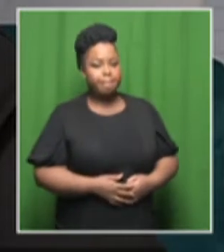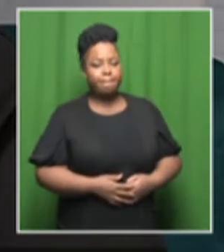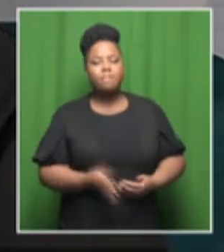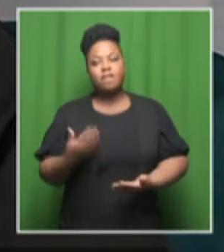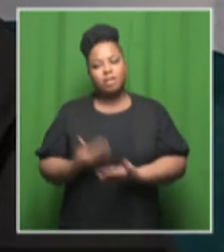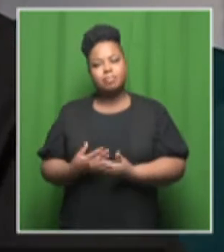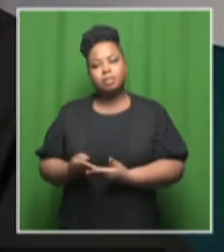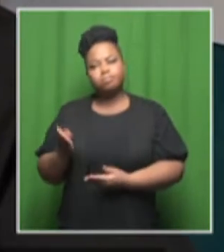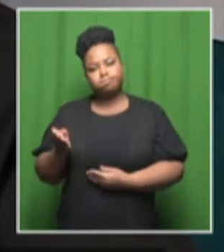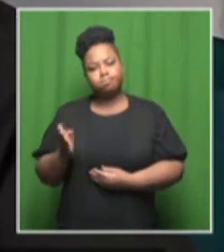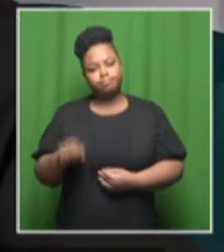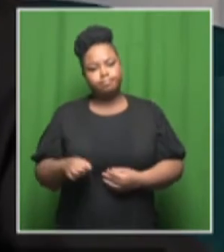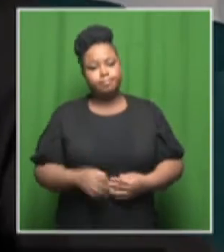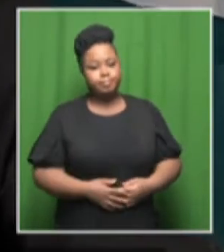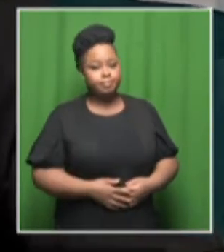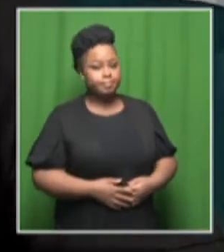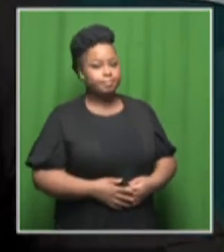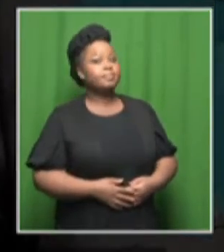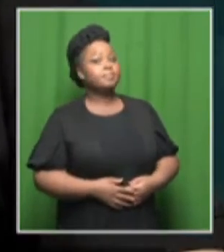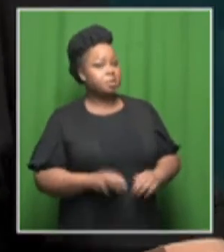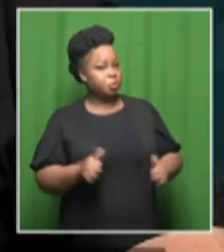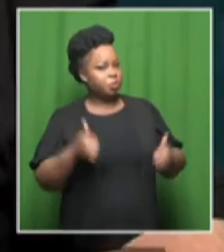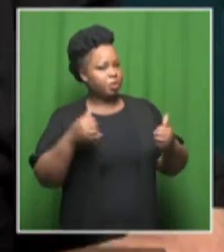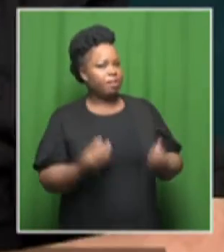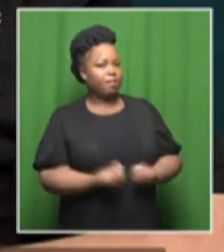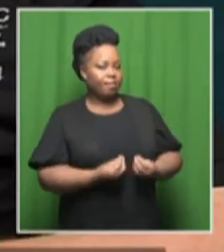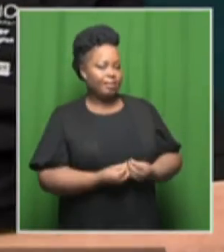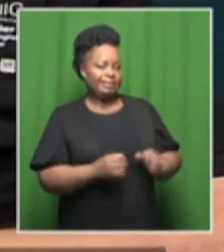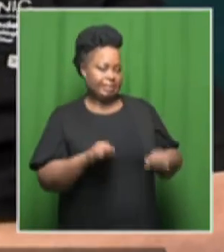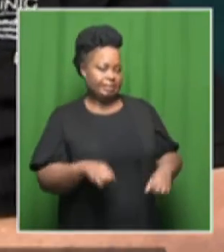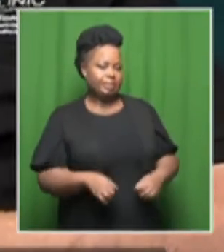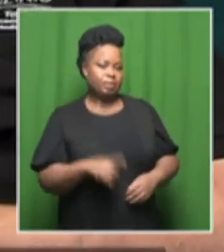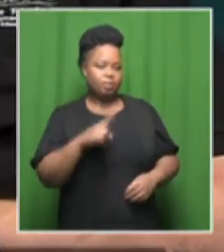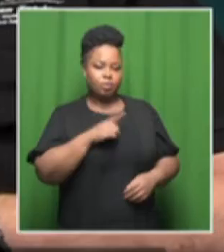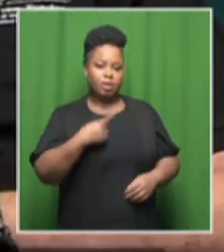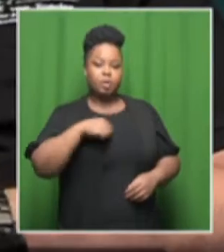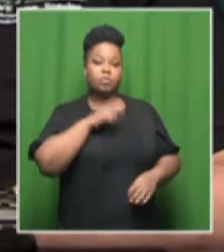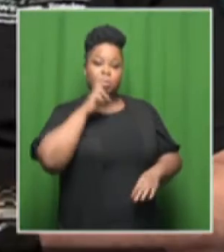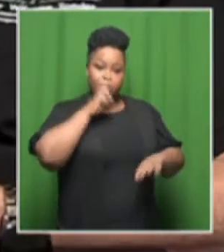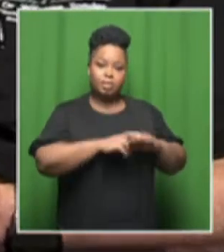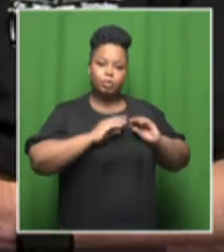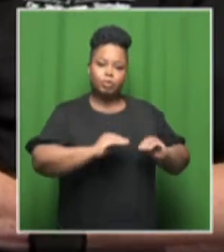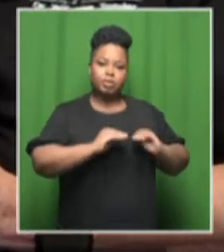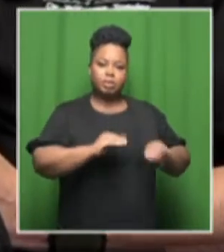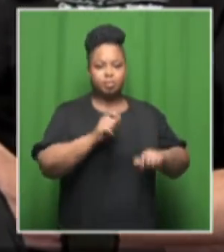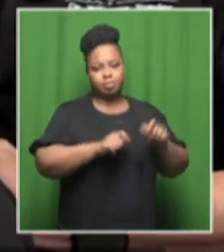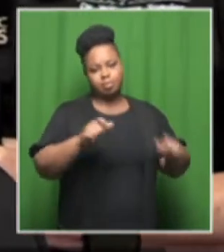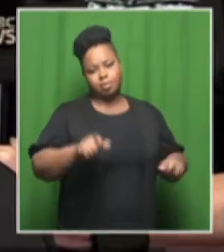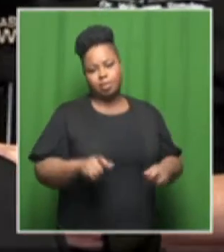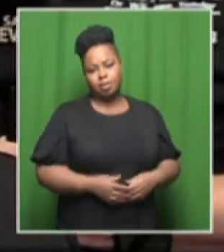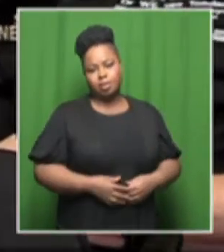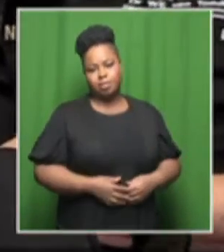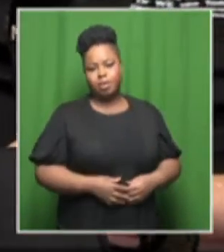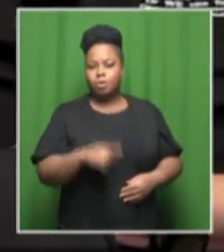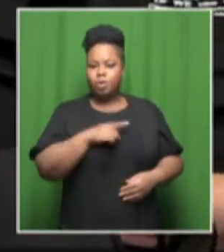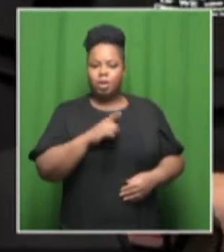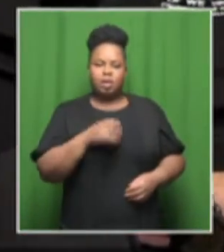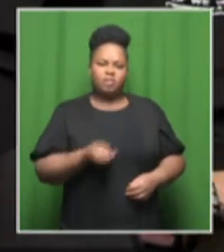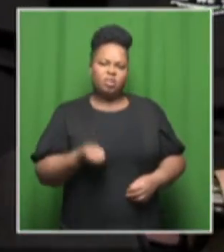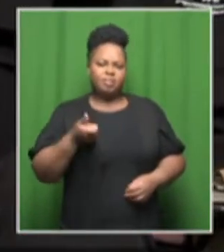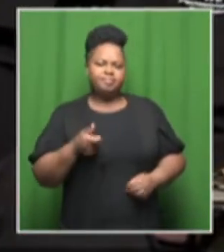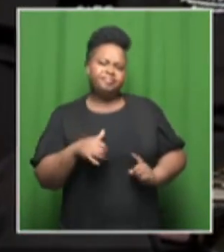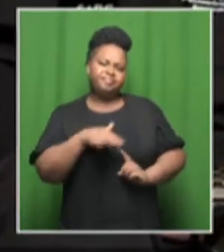availability. And that's a great thing. Obviously, it's one that we need to educate viewers about. I mean, I'll just talk of a couple